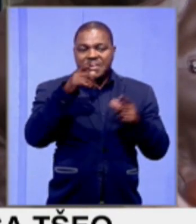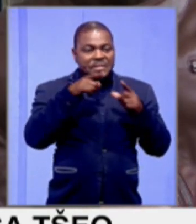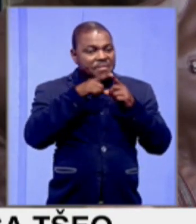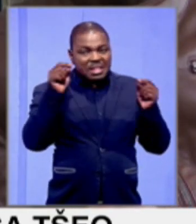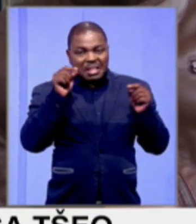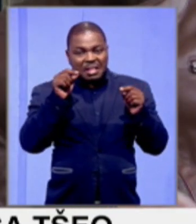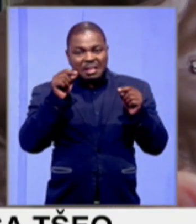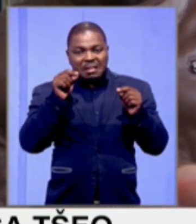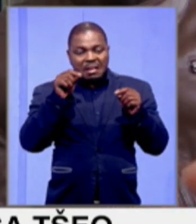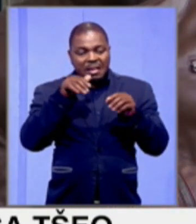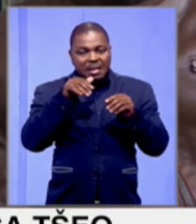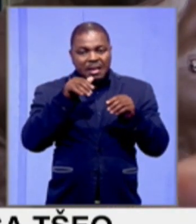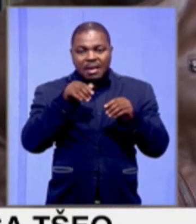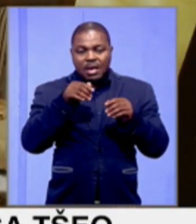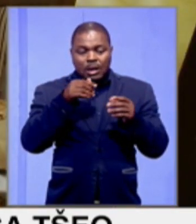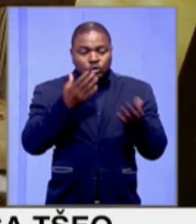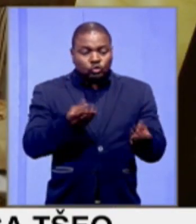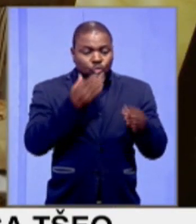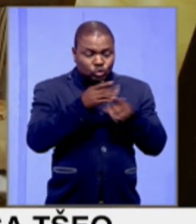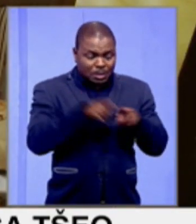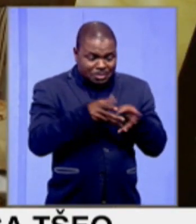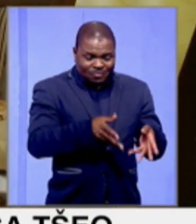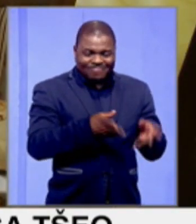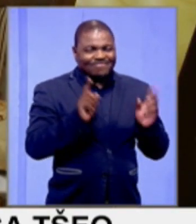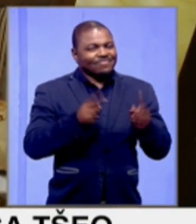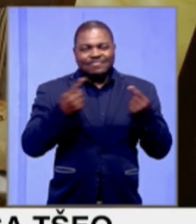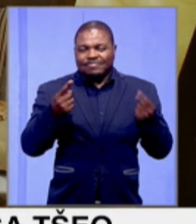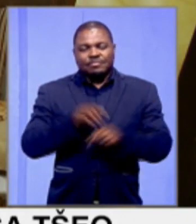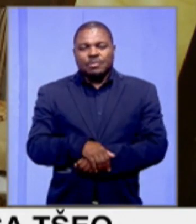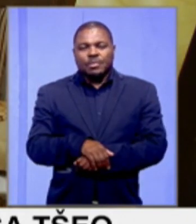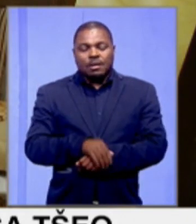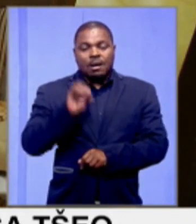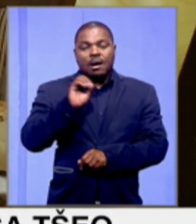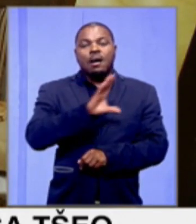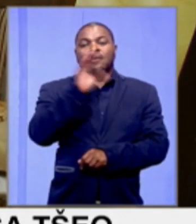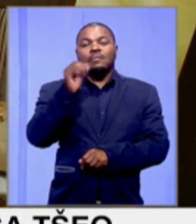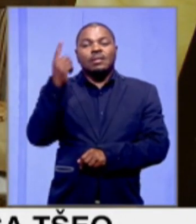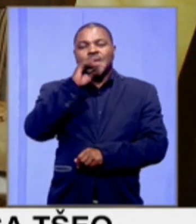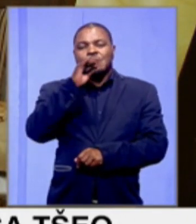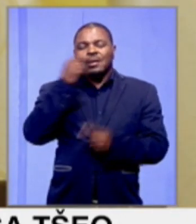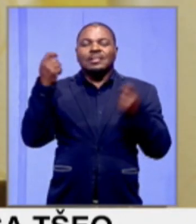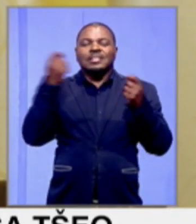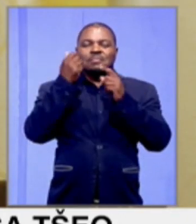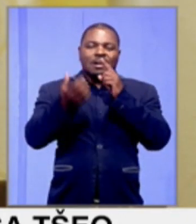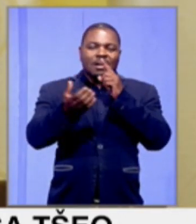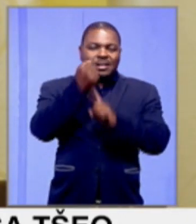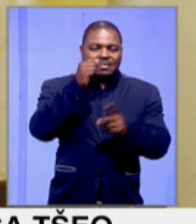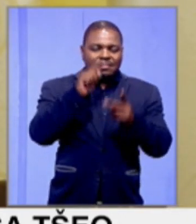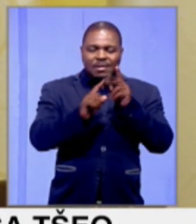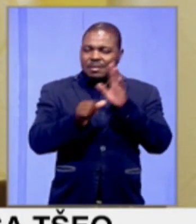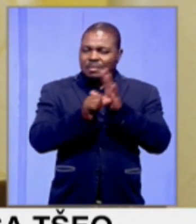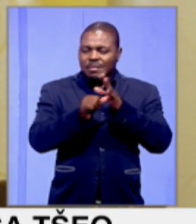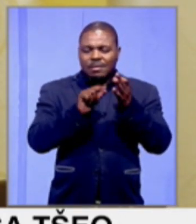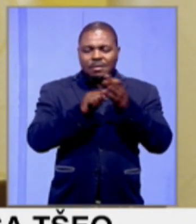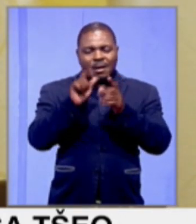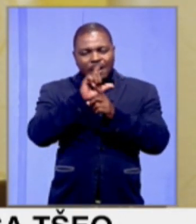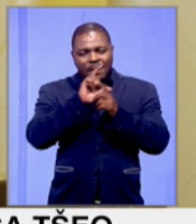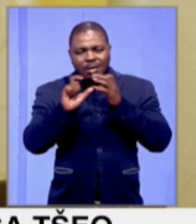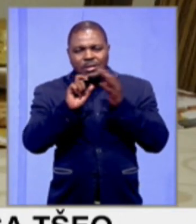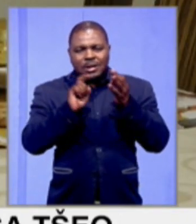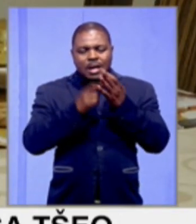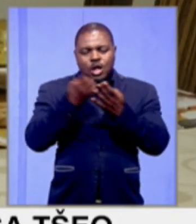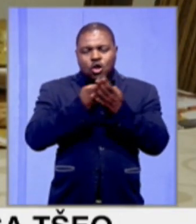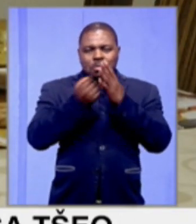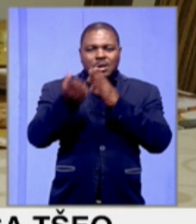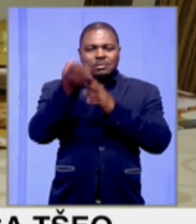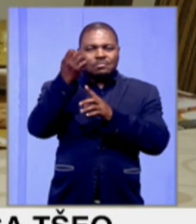job like here. Letsatsi la Afrika ke monyetla wa go keteka phitlhelelo, dintlhagolo, setso le diphitlhelelo tsa